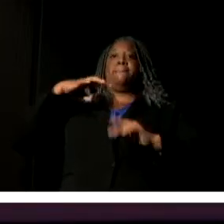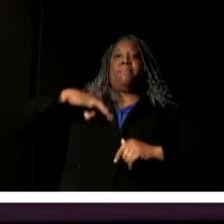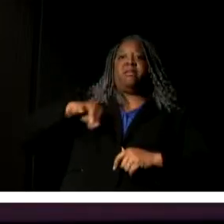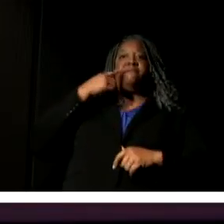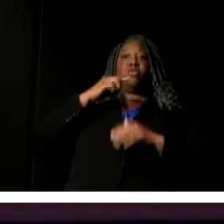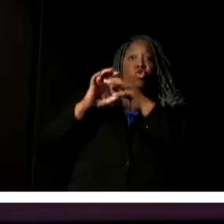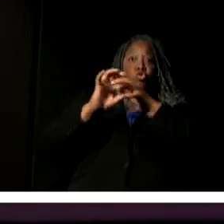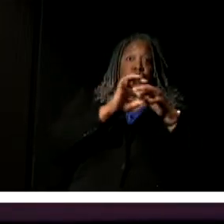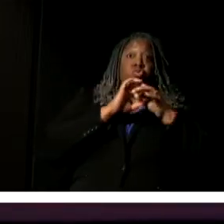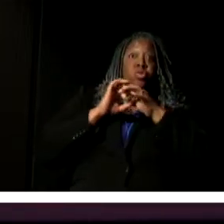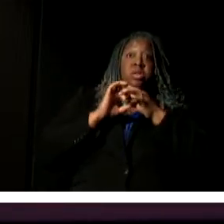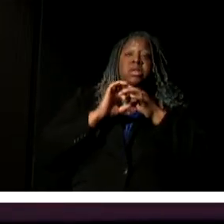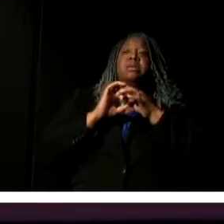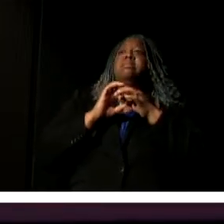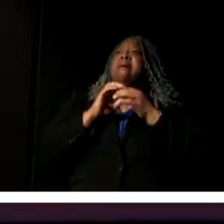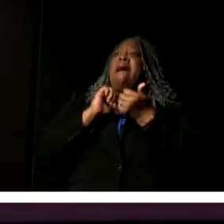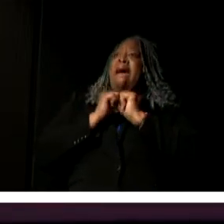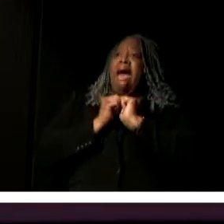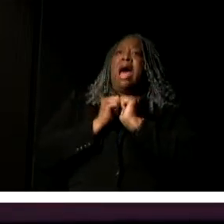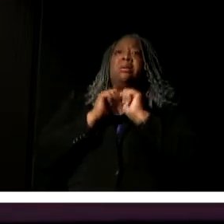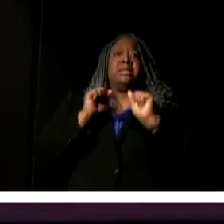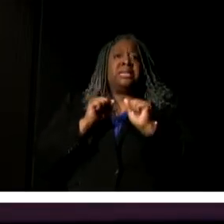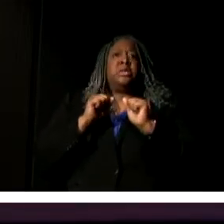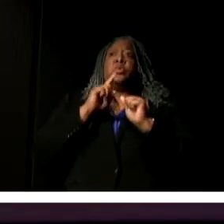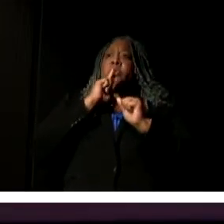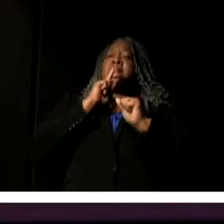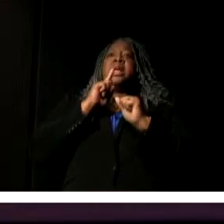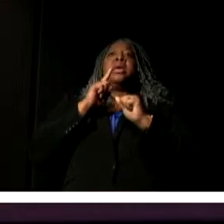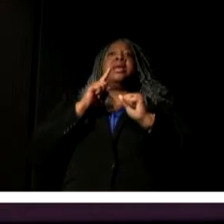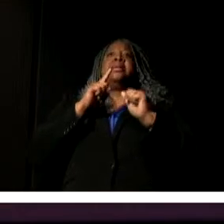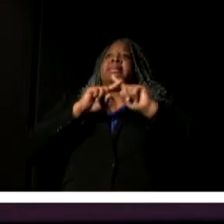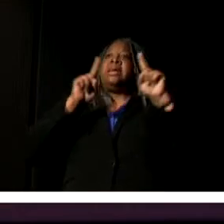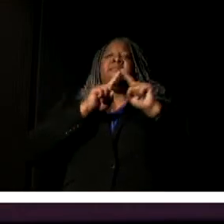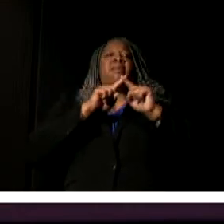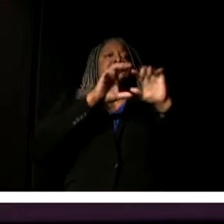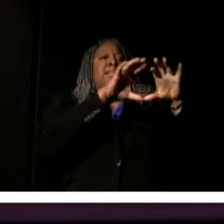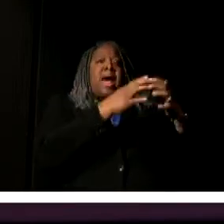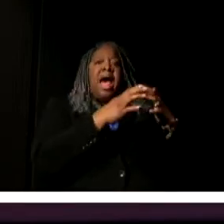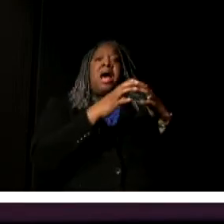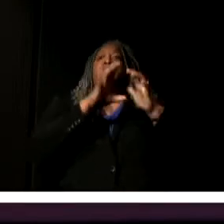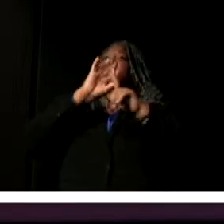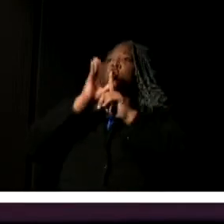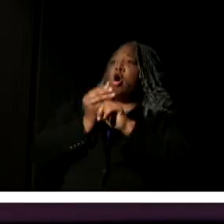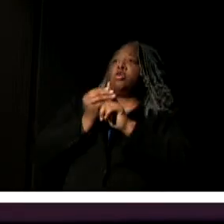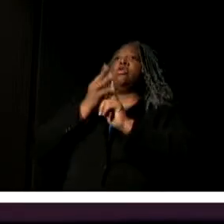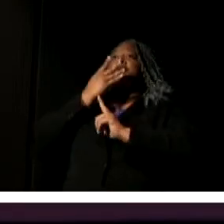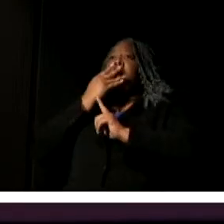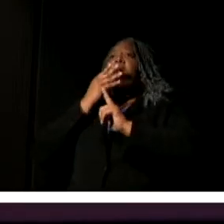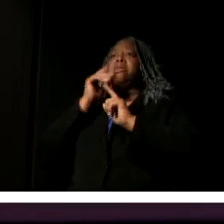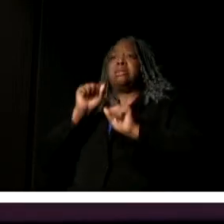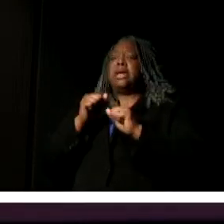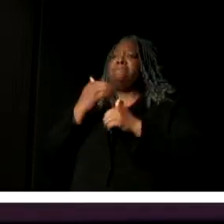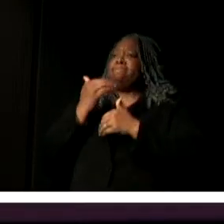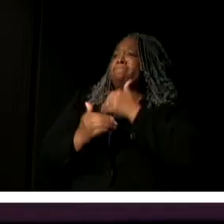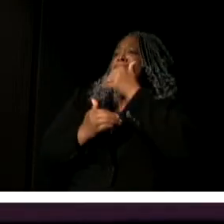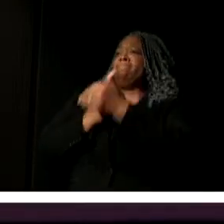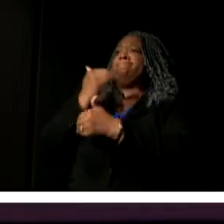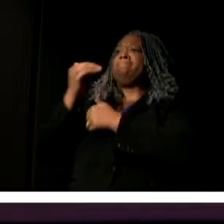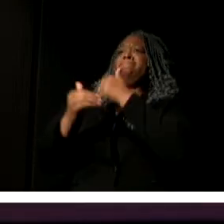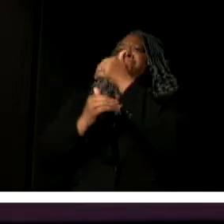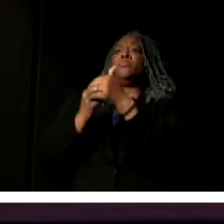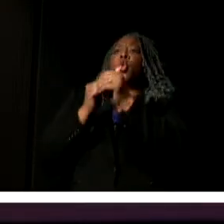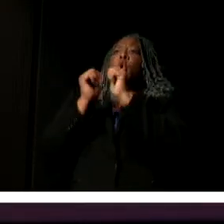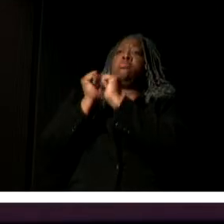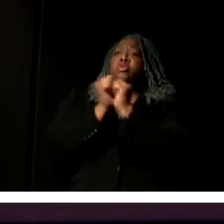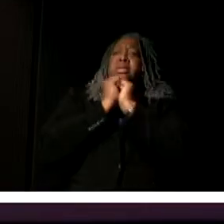unity, benefits derived when people of varying color, class, and culture will themselves to walk and work as